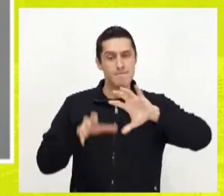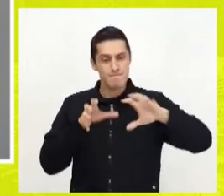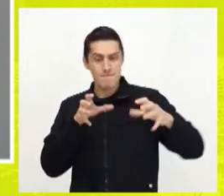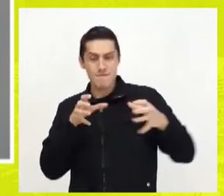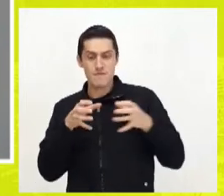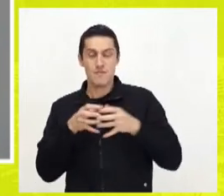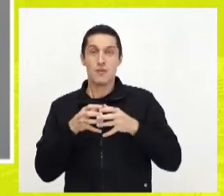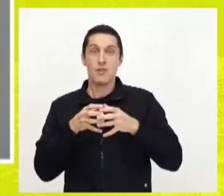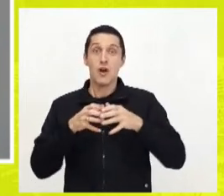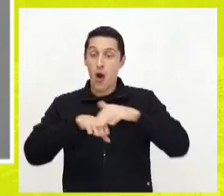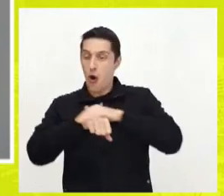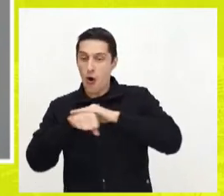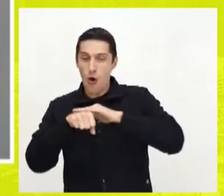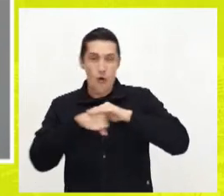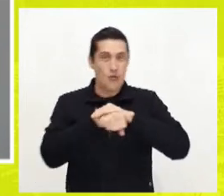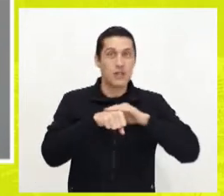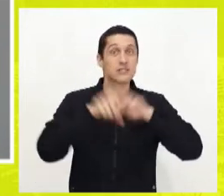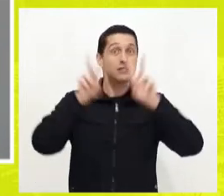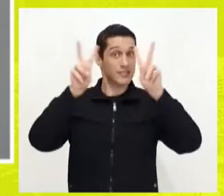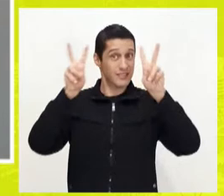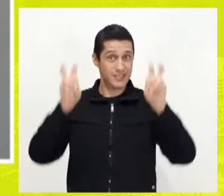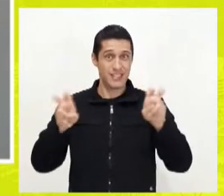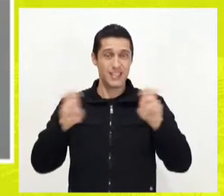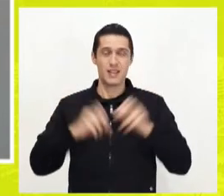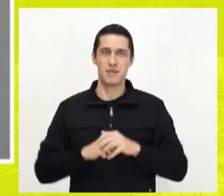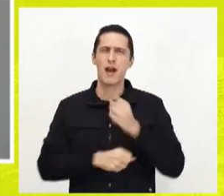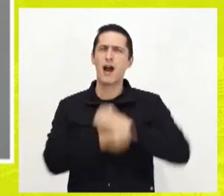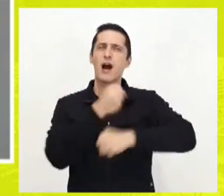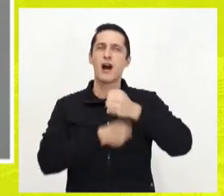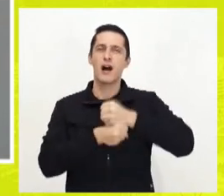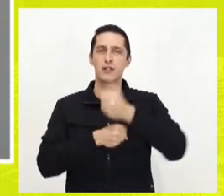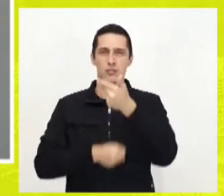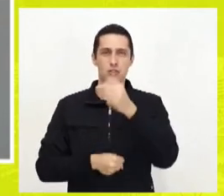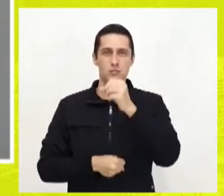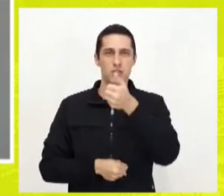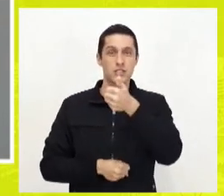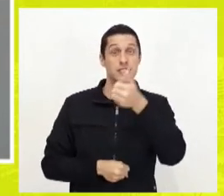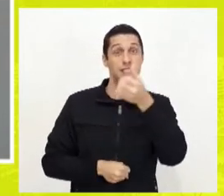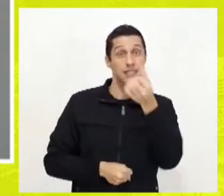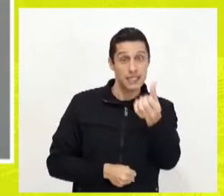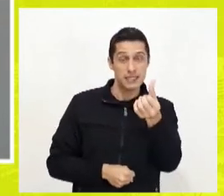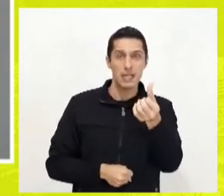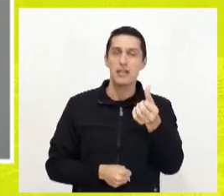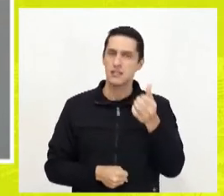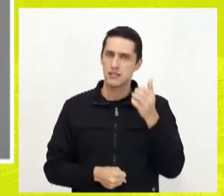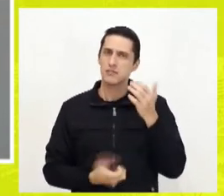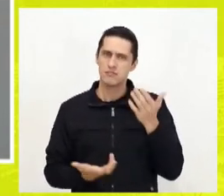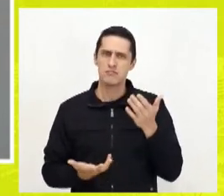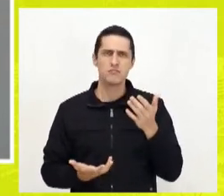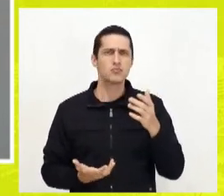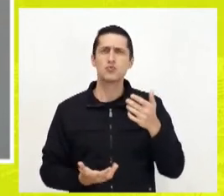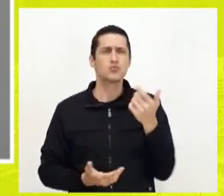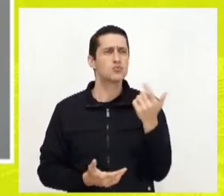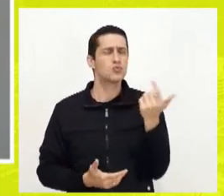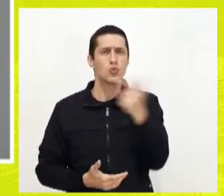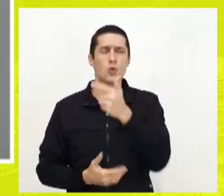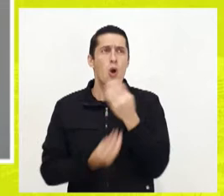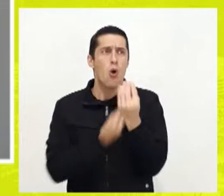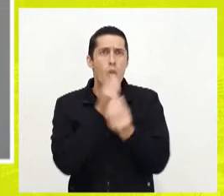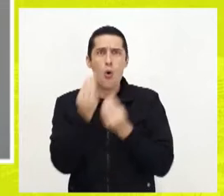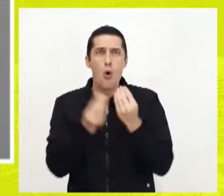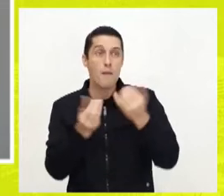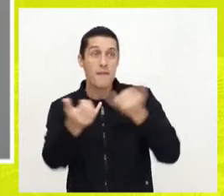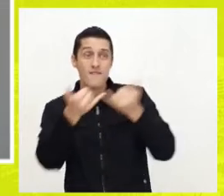debate uh since 2016 i saw there was no way of fighting misinformation uh regarding